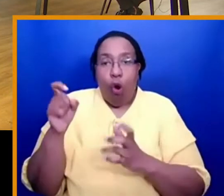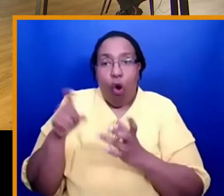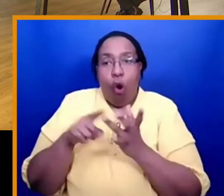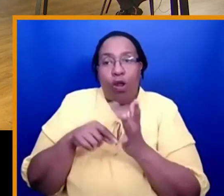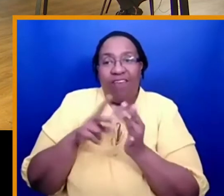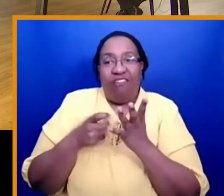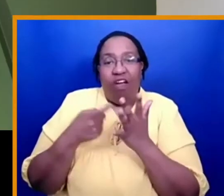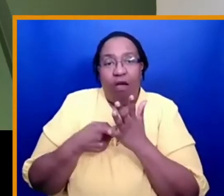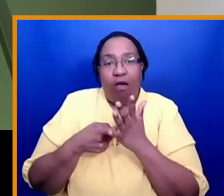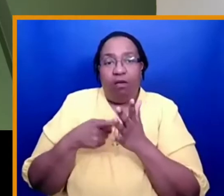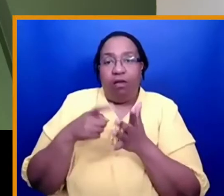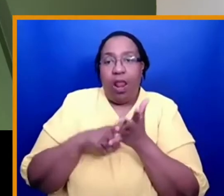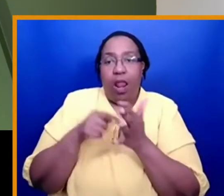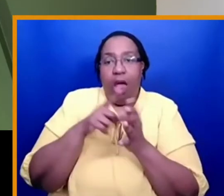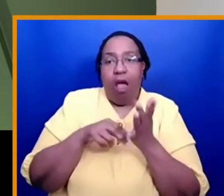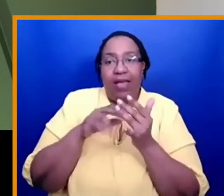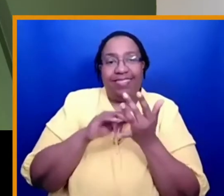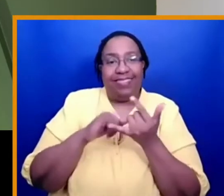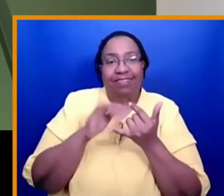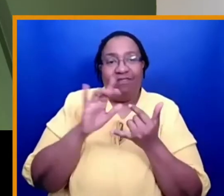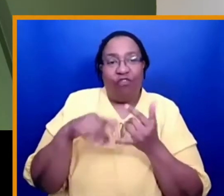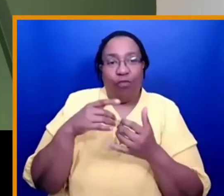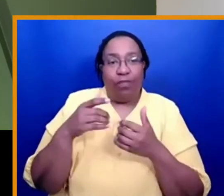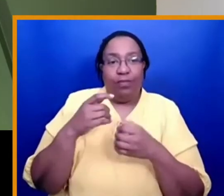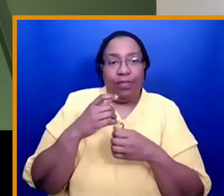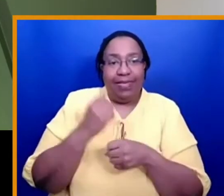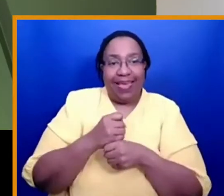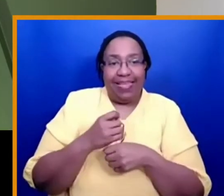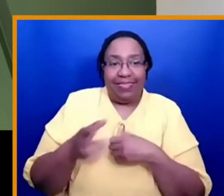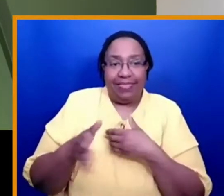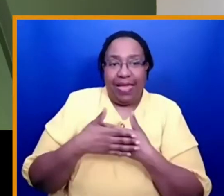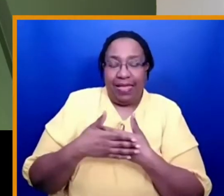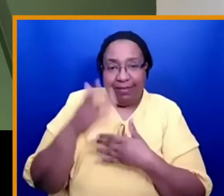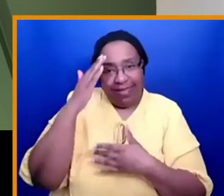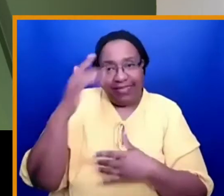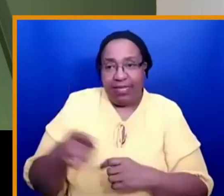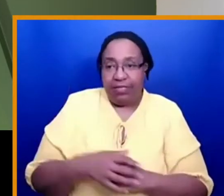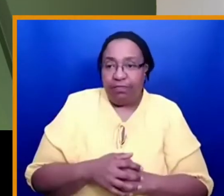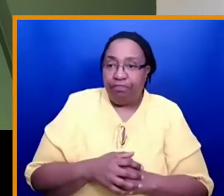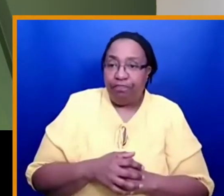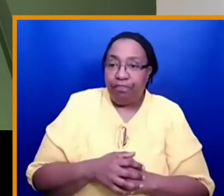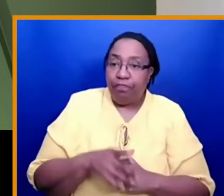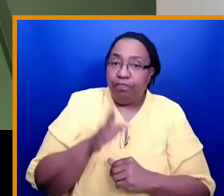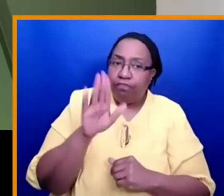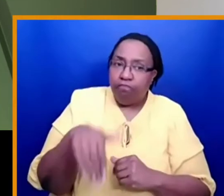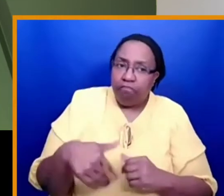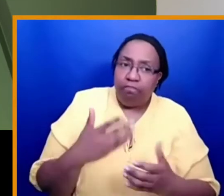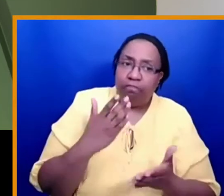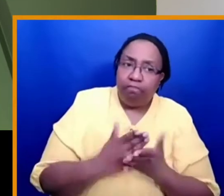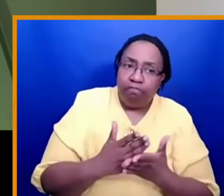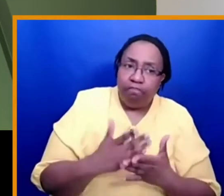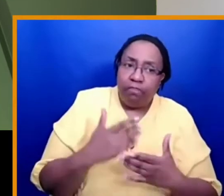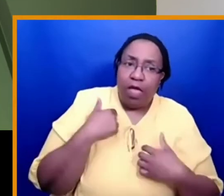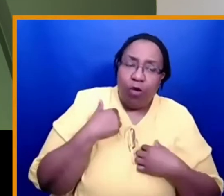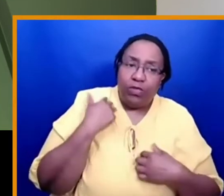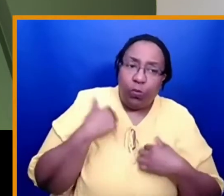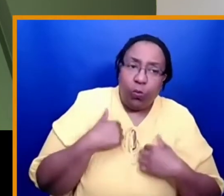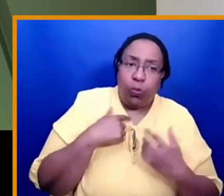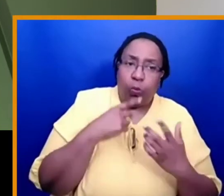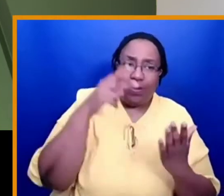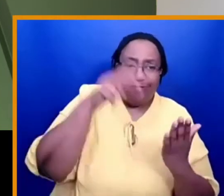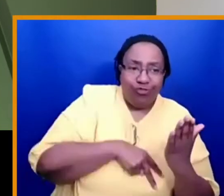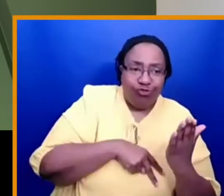Conference, I must admit, I was really quite confused when I read the agenda and saw the amendments to this motion. We have an excellent motion sitting in the ready, thoroughly outlining